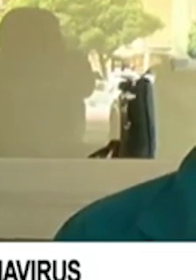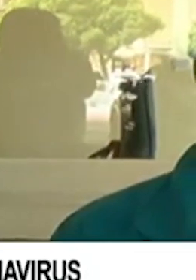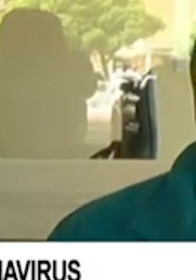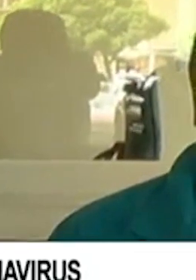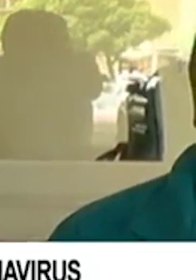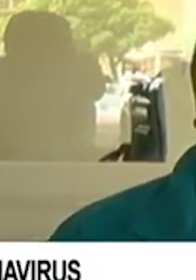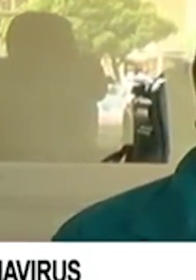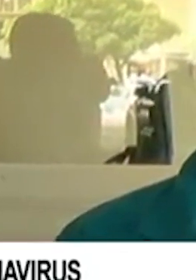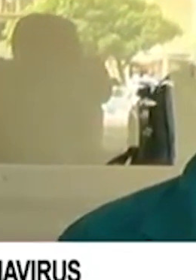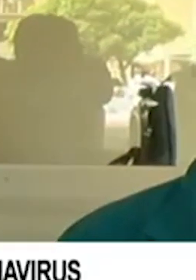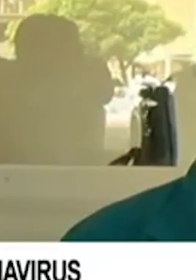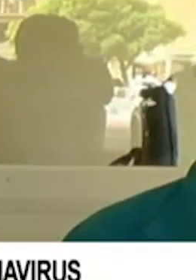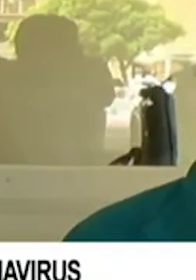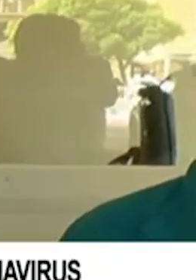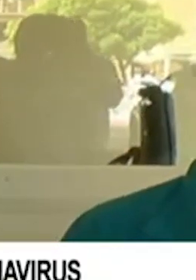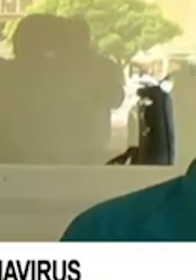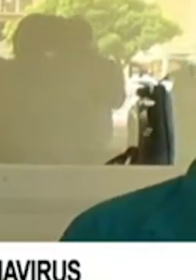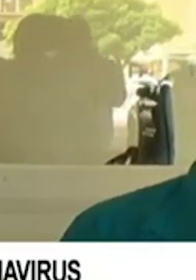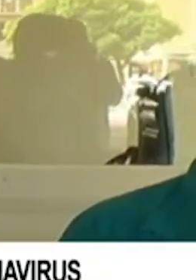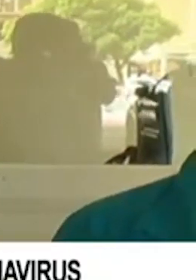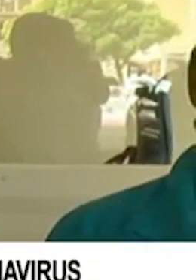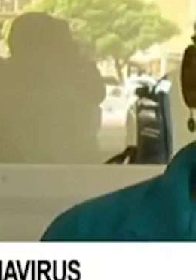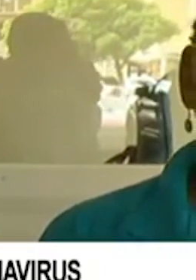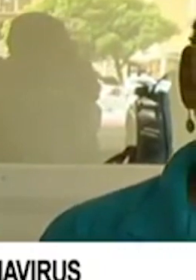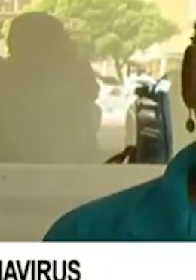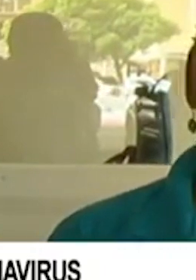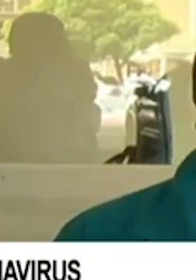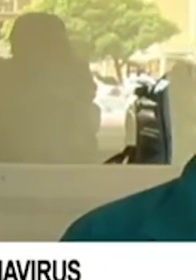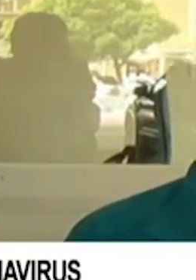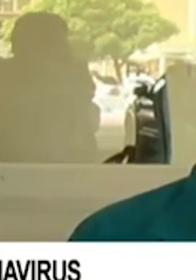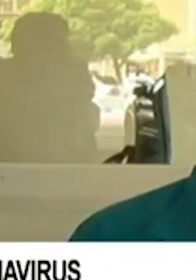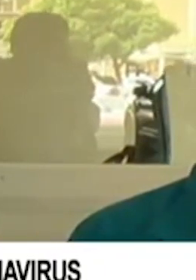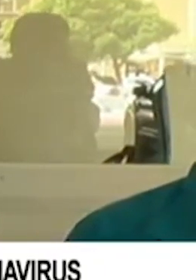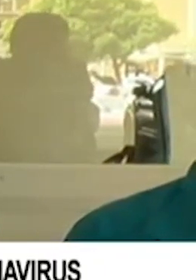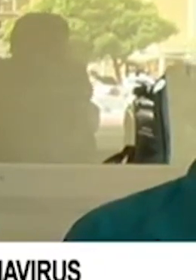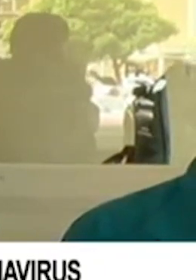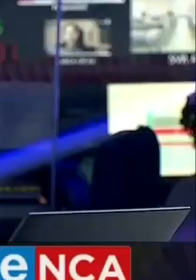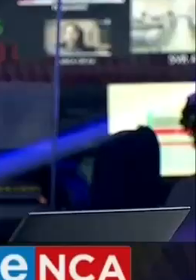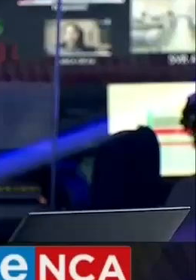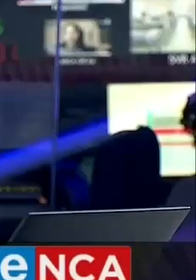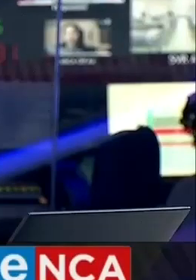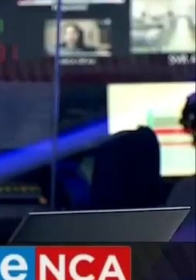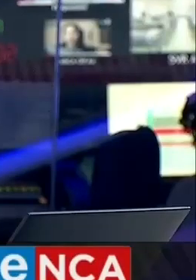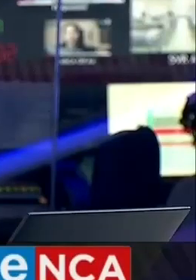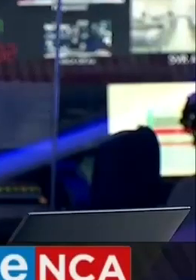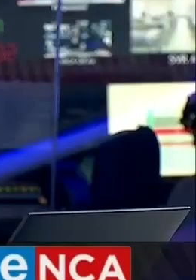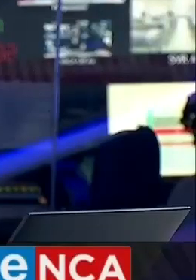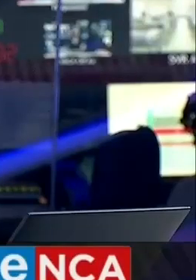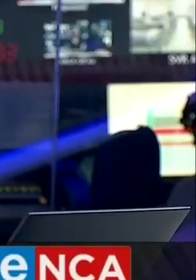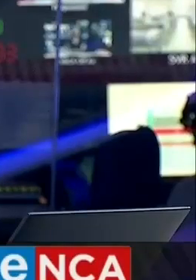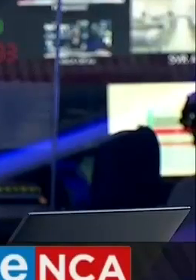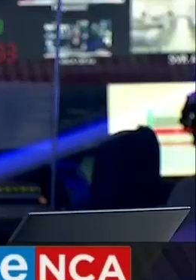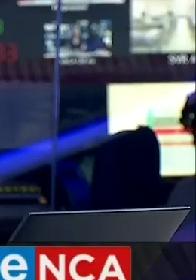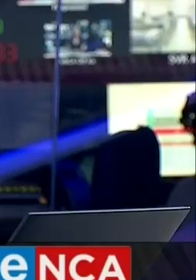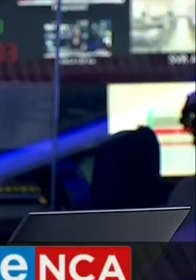been confirmed that one person in the Western Cape has tested positive for COVID-19. Well, the Western Cape is preparing to set